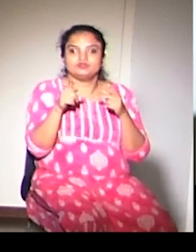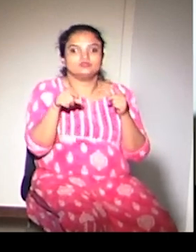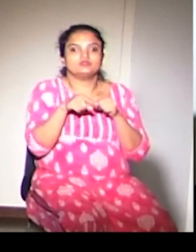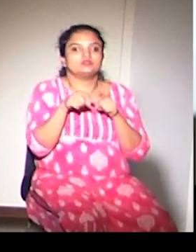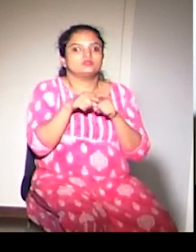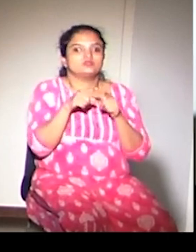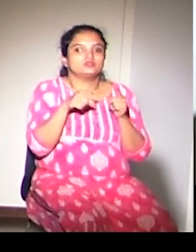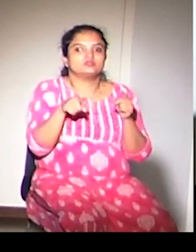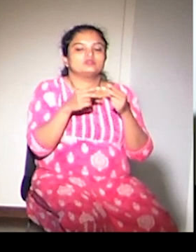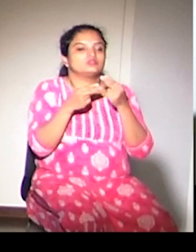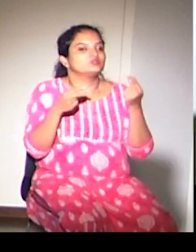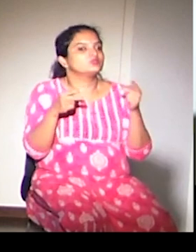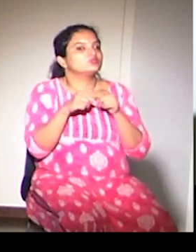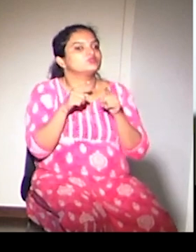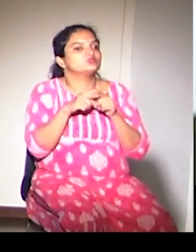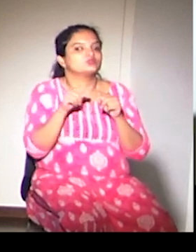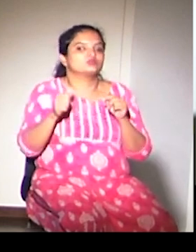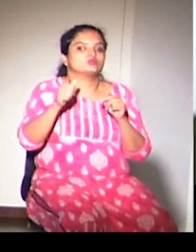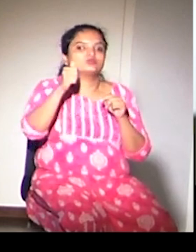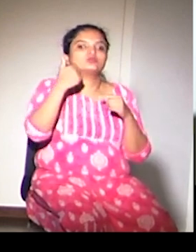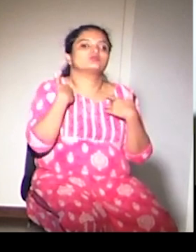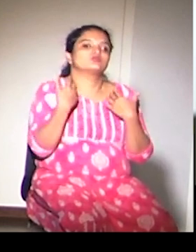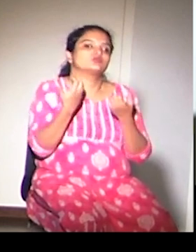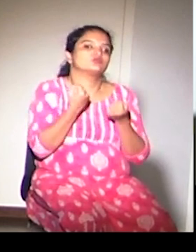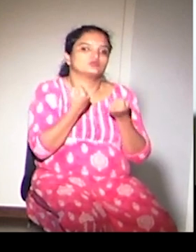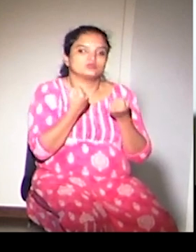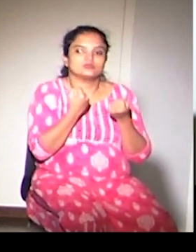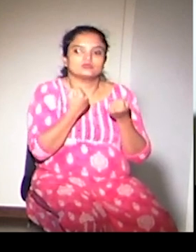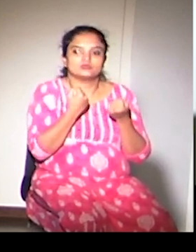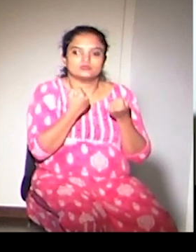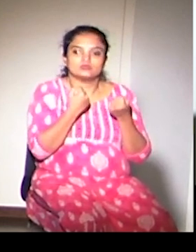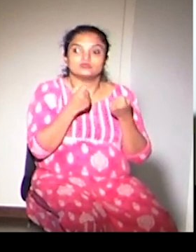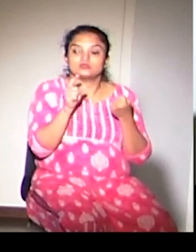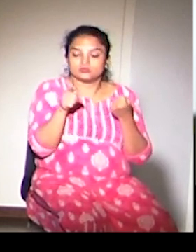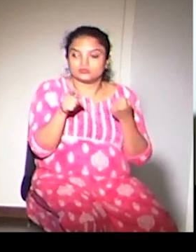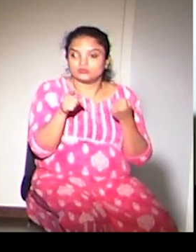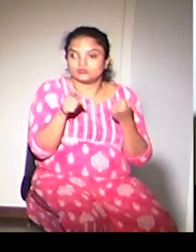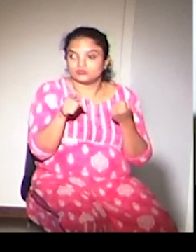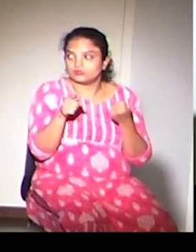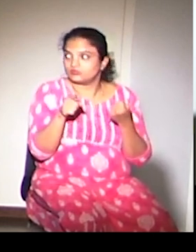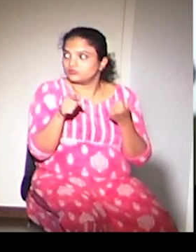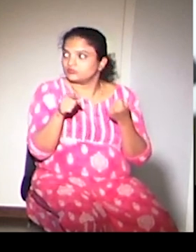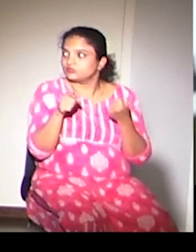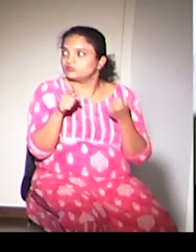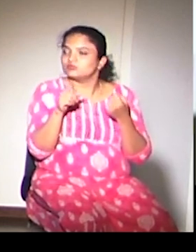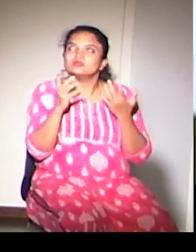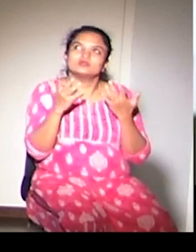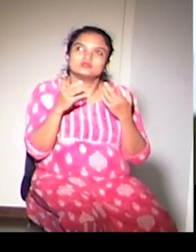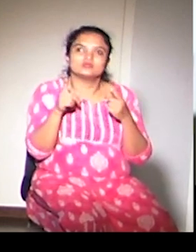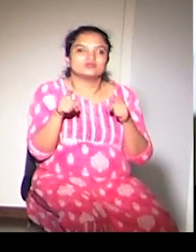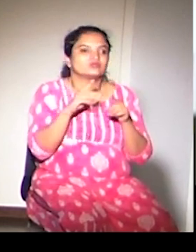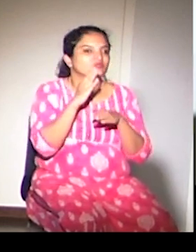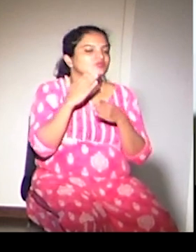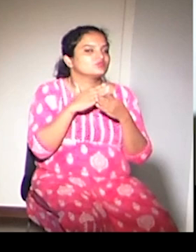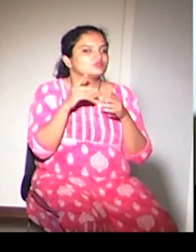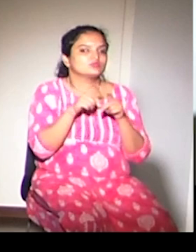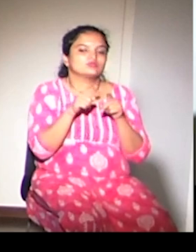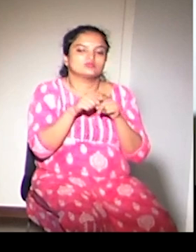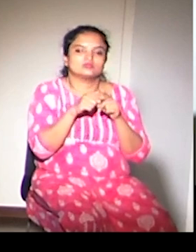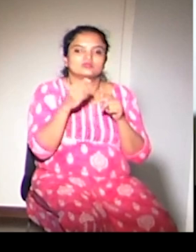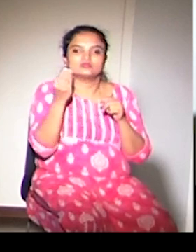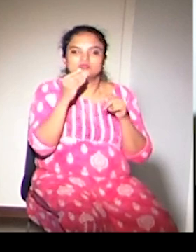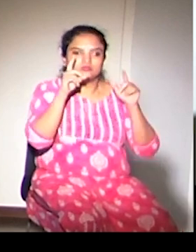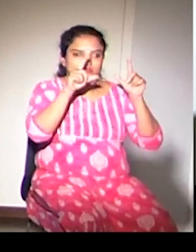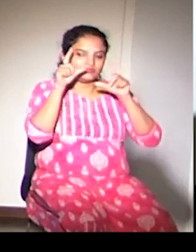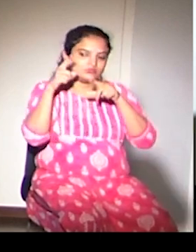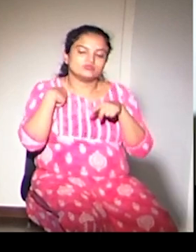been restored very successfully, and it's just been completed, but I've seen some pictures of